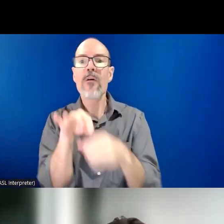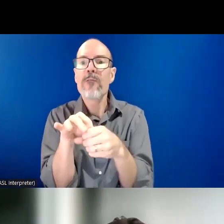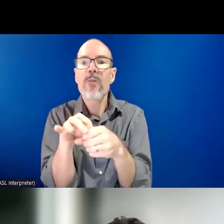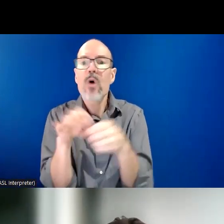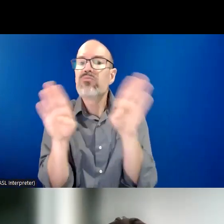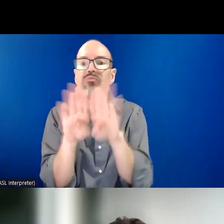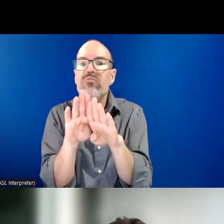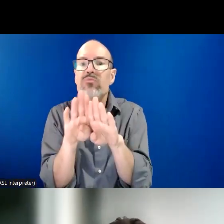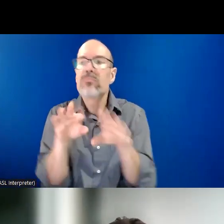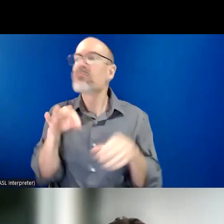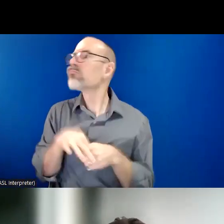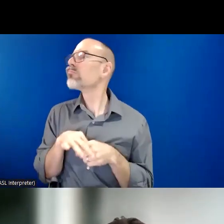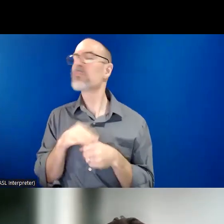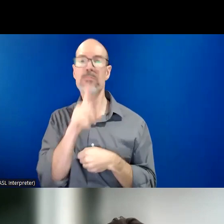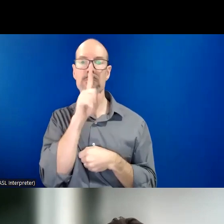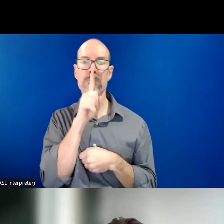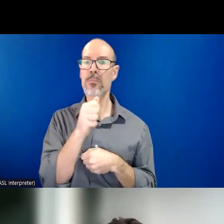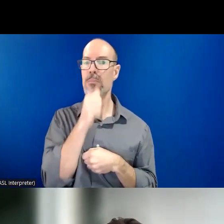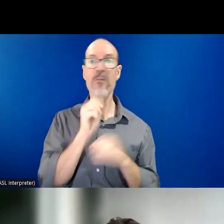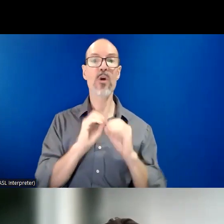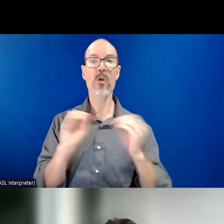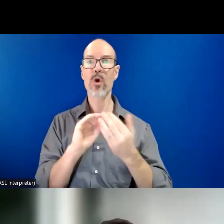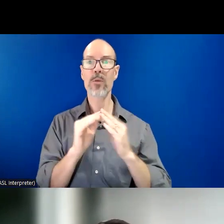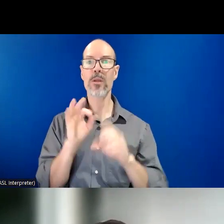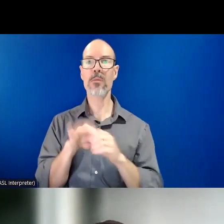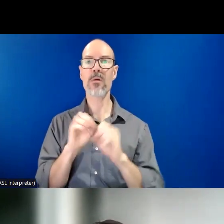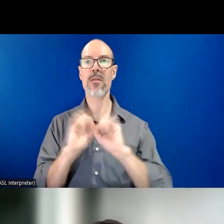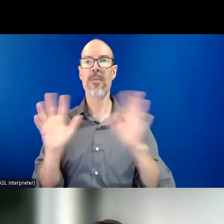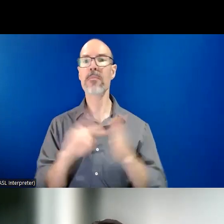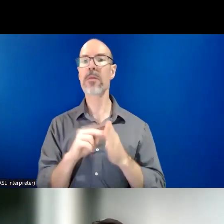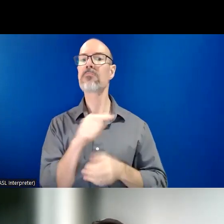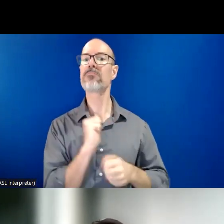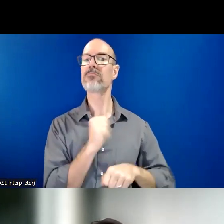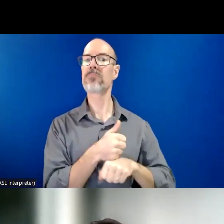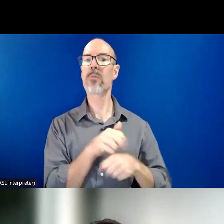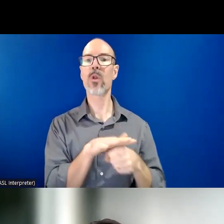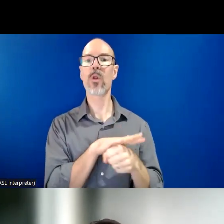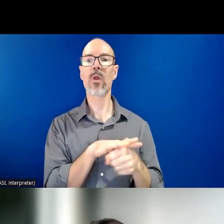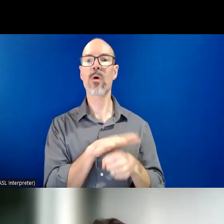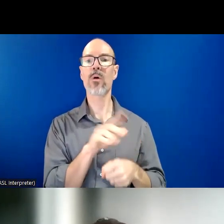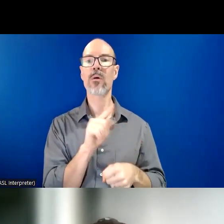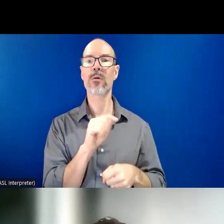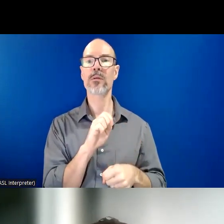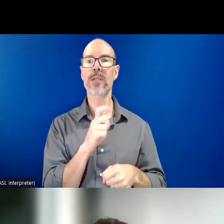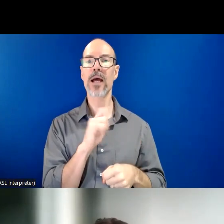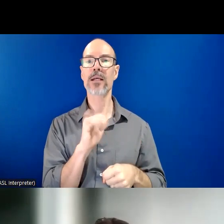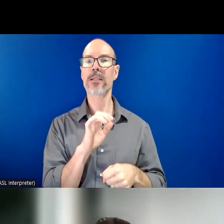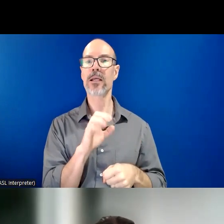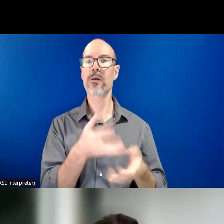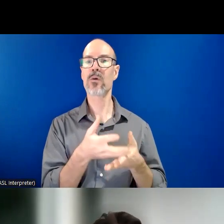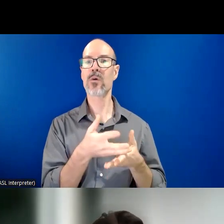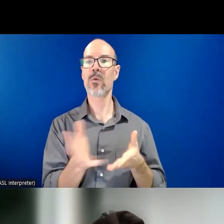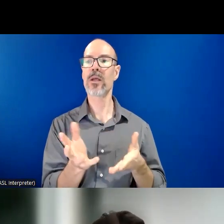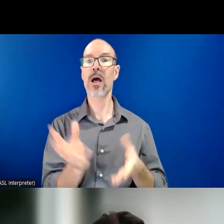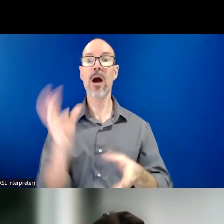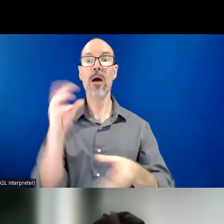any community input, allowing GE to create a local toxic waste dump above an aquifer in the town of Lee for